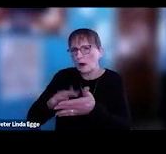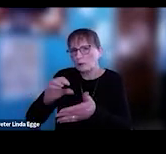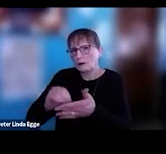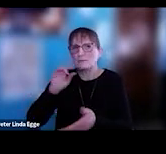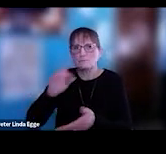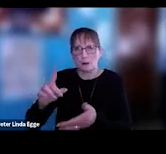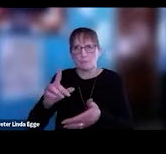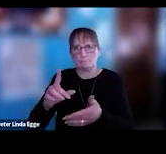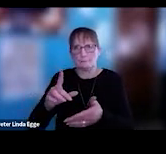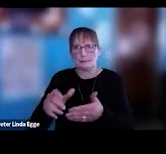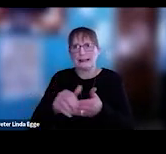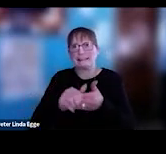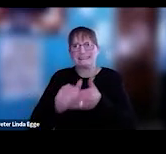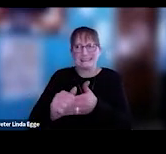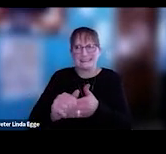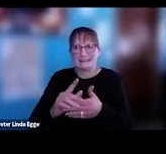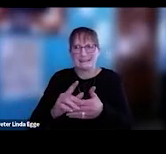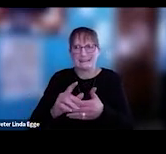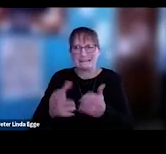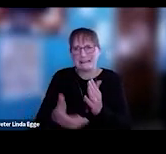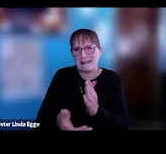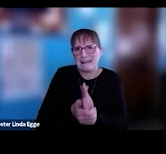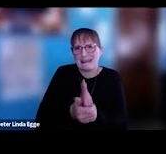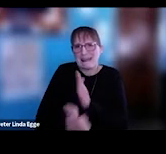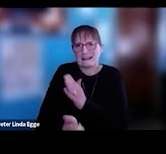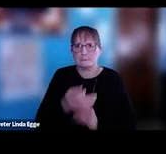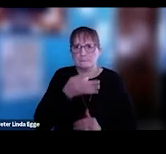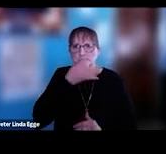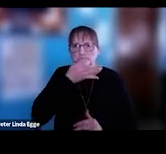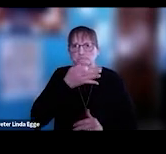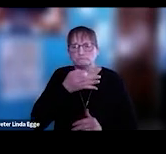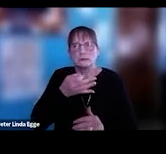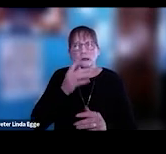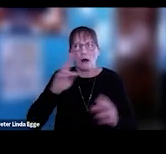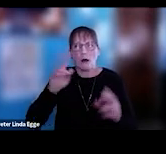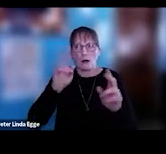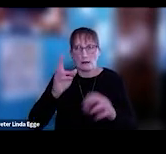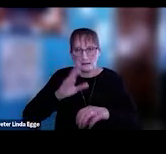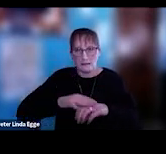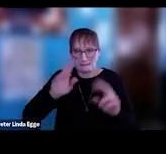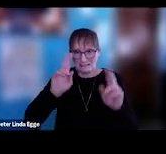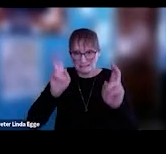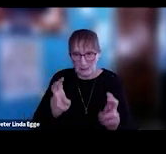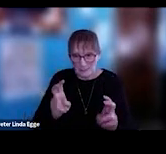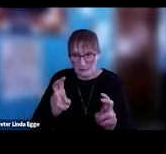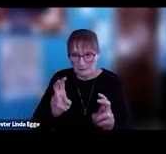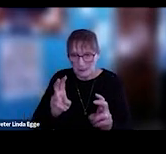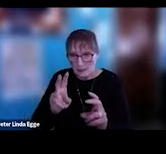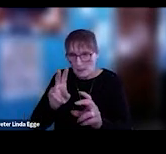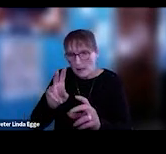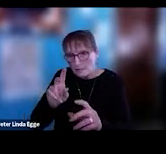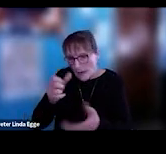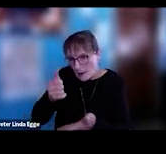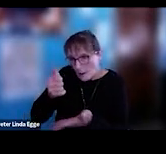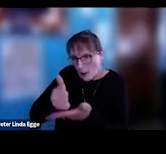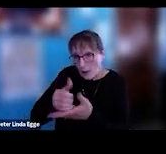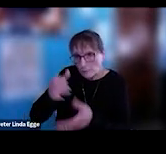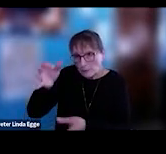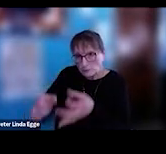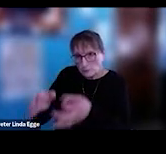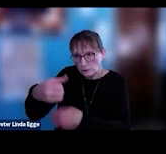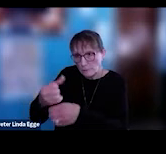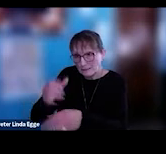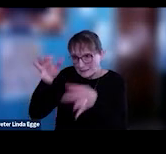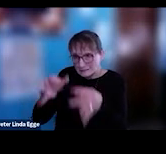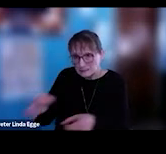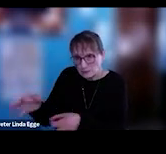in the field on topics that will directly impact and enhance a judge's decision-making on cases